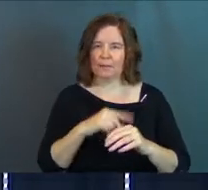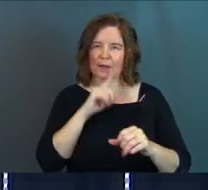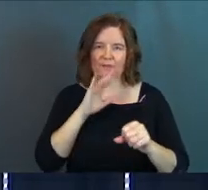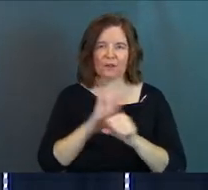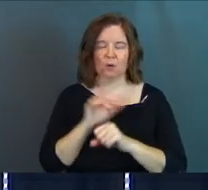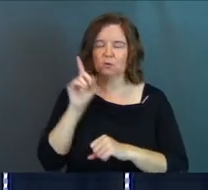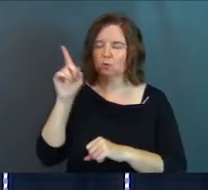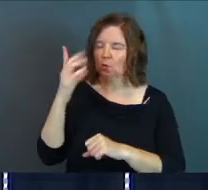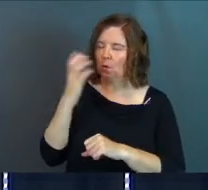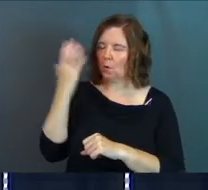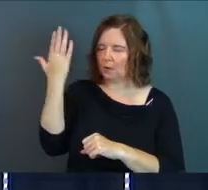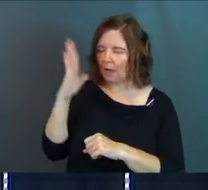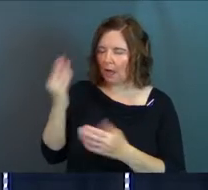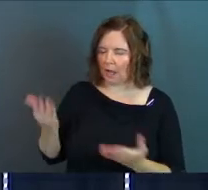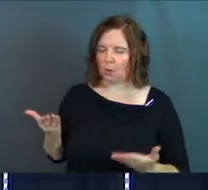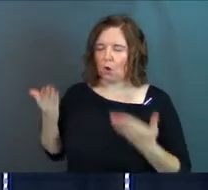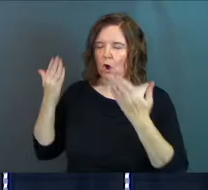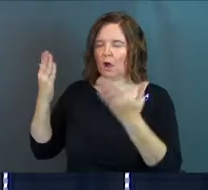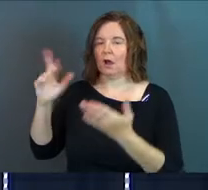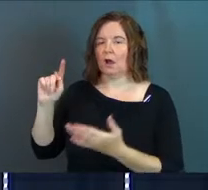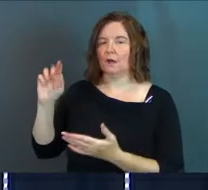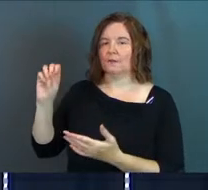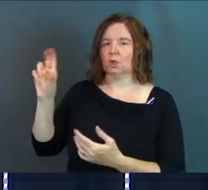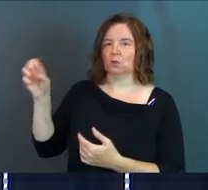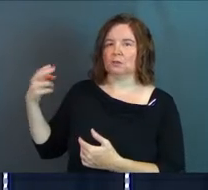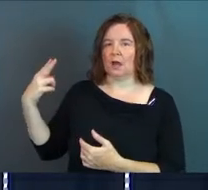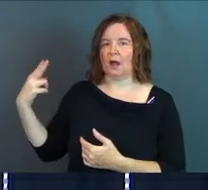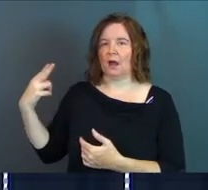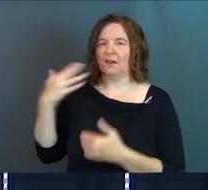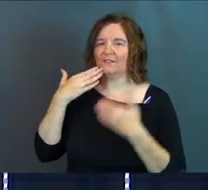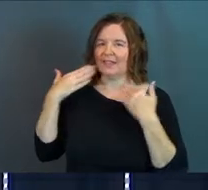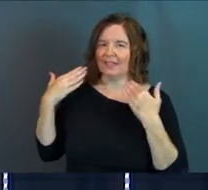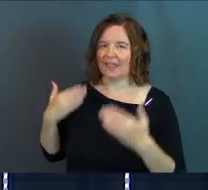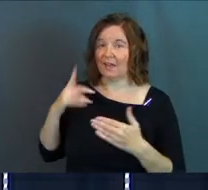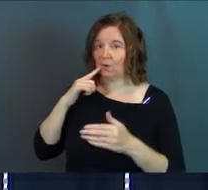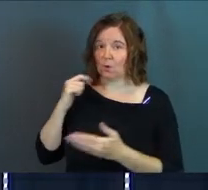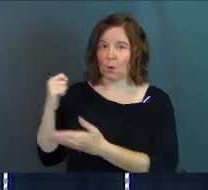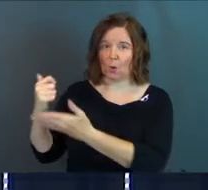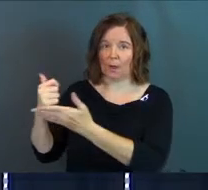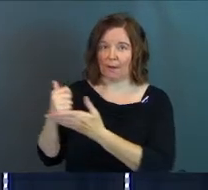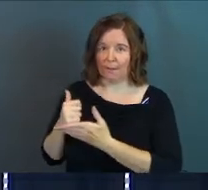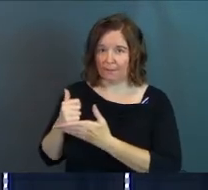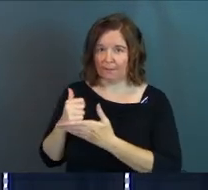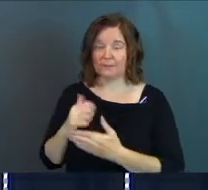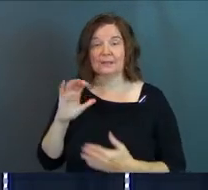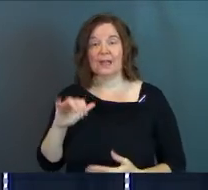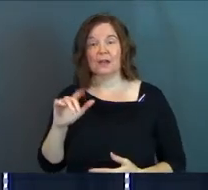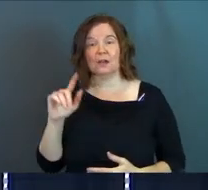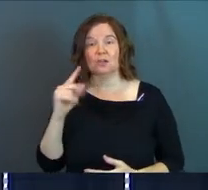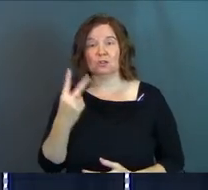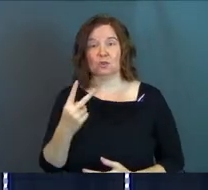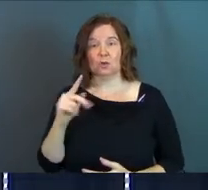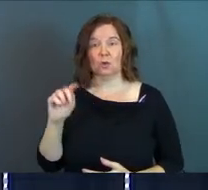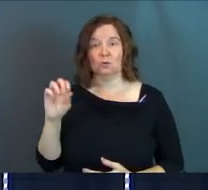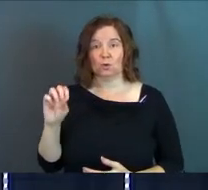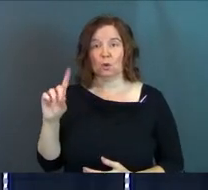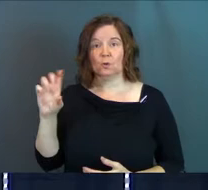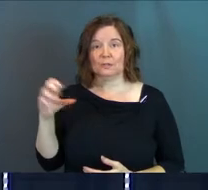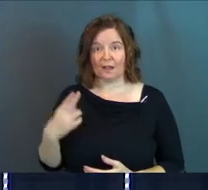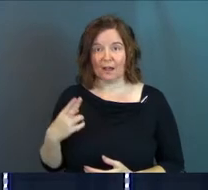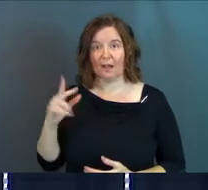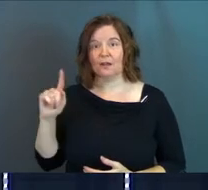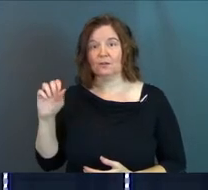God, and I will offer a todah of thanks. Todah for your help. That was two todahs, Pastor. Yes, it